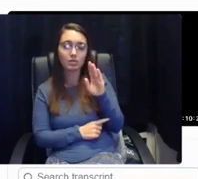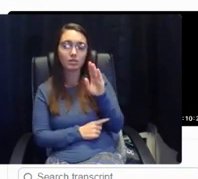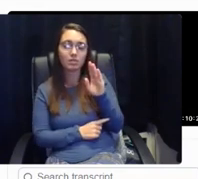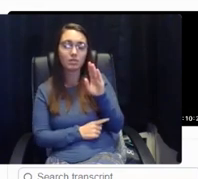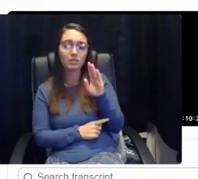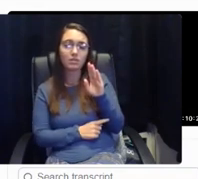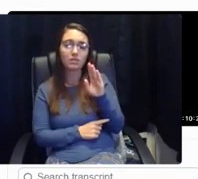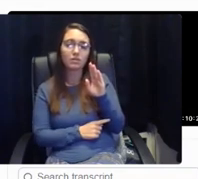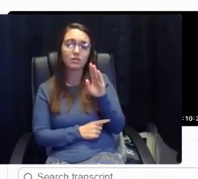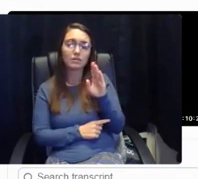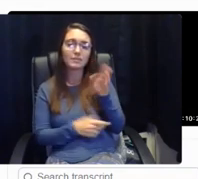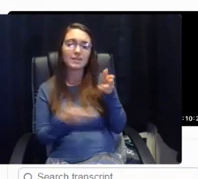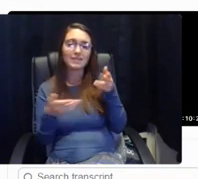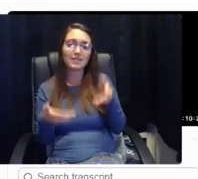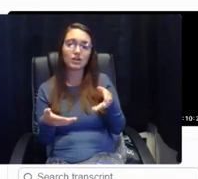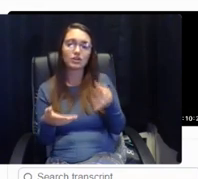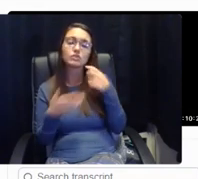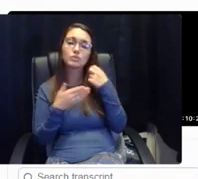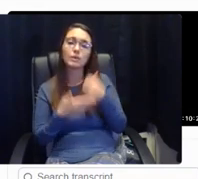the